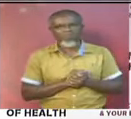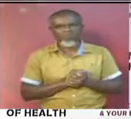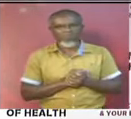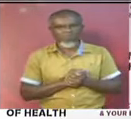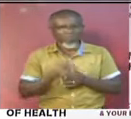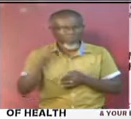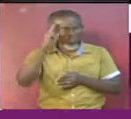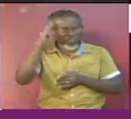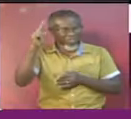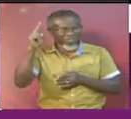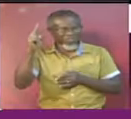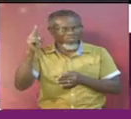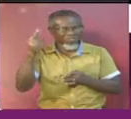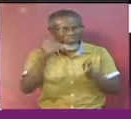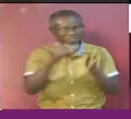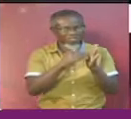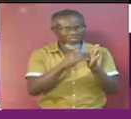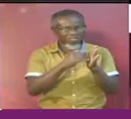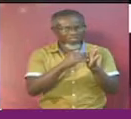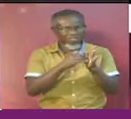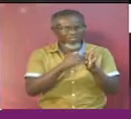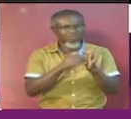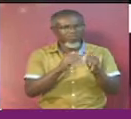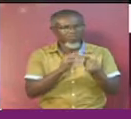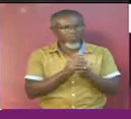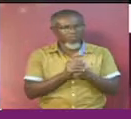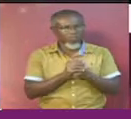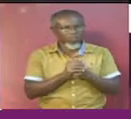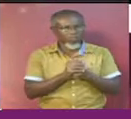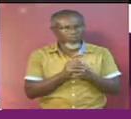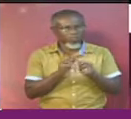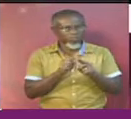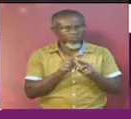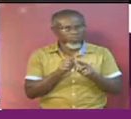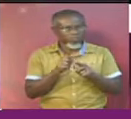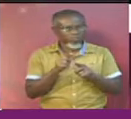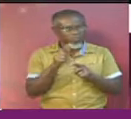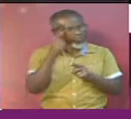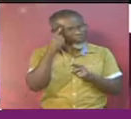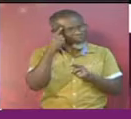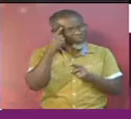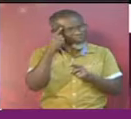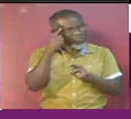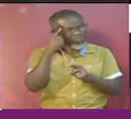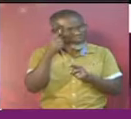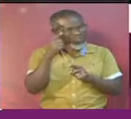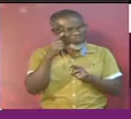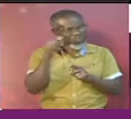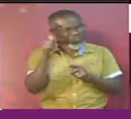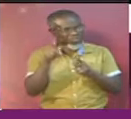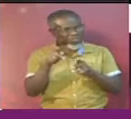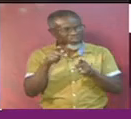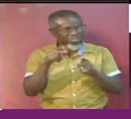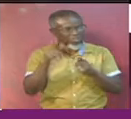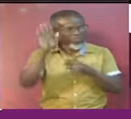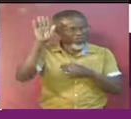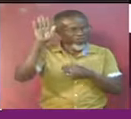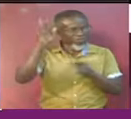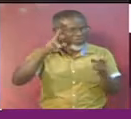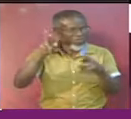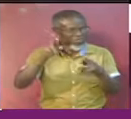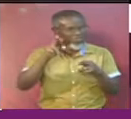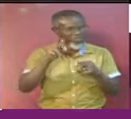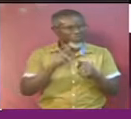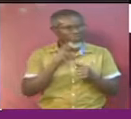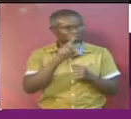Hi again, but I believe that Whitfield had his hand up, so I don't mind if he goes before me. He had his hand up from the first round, please.